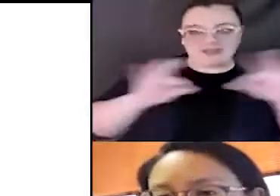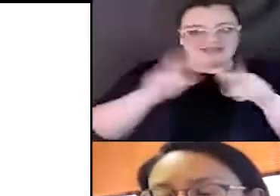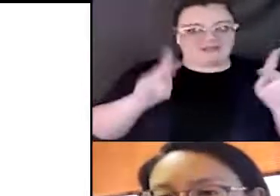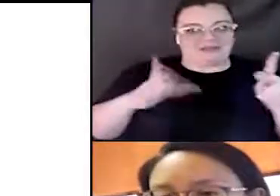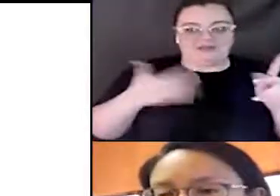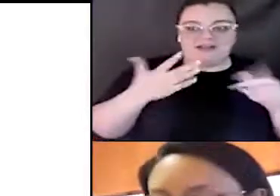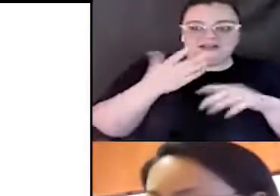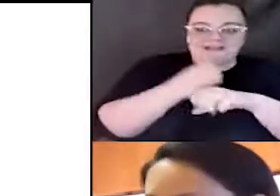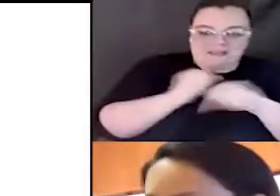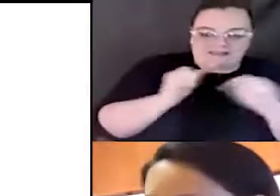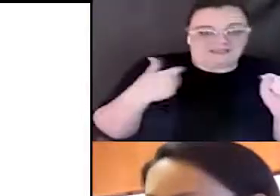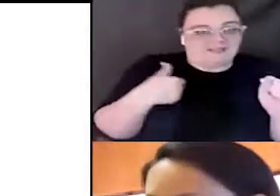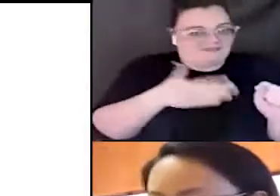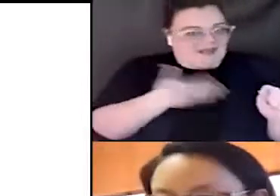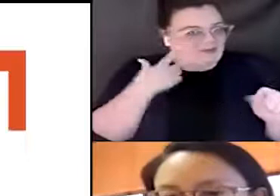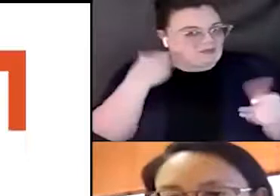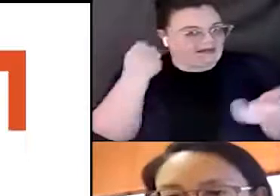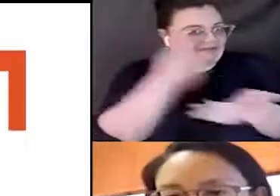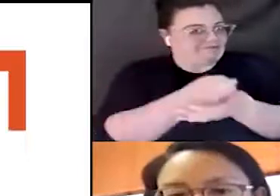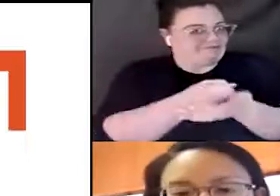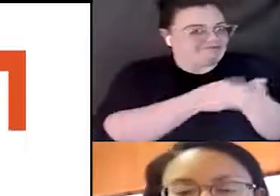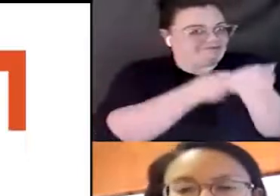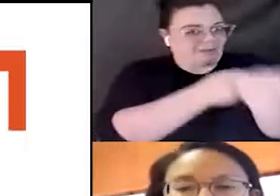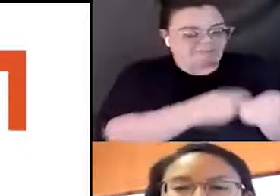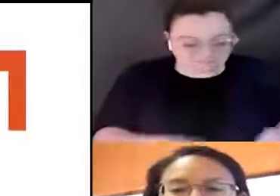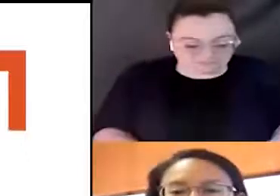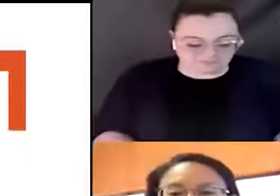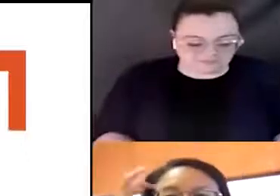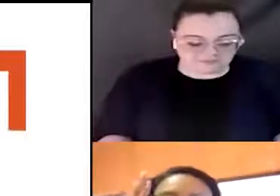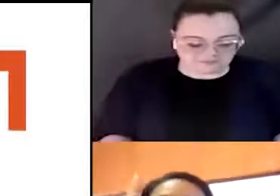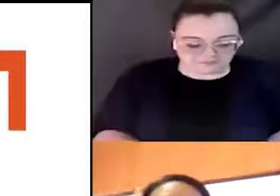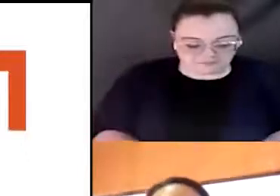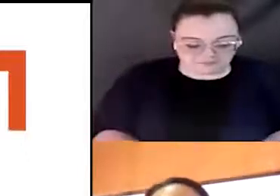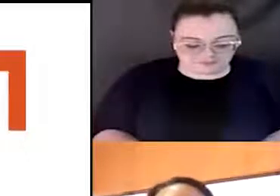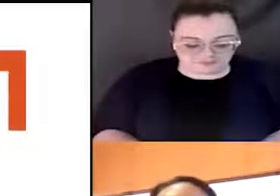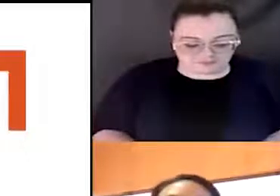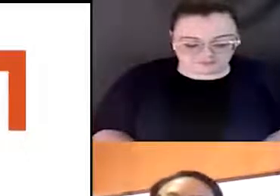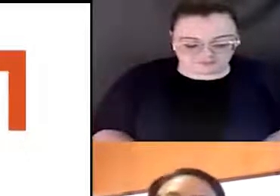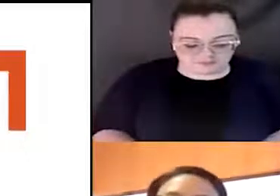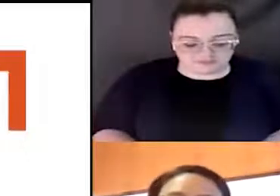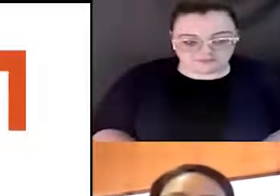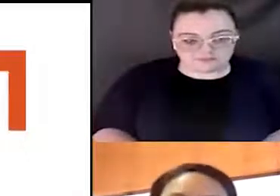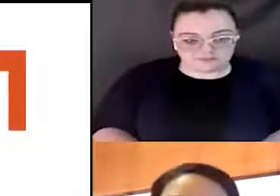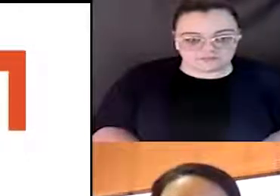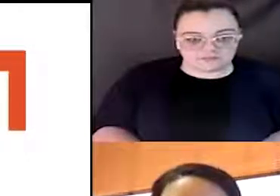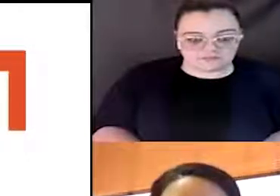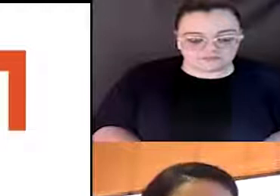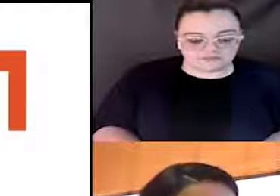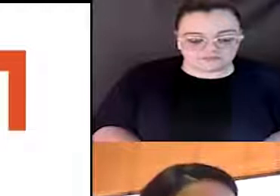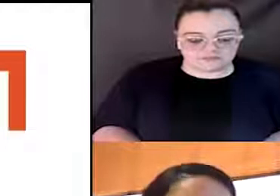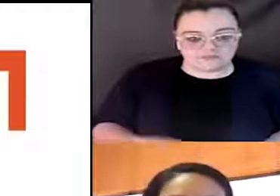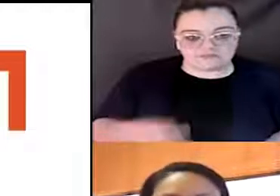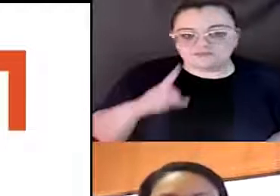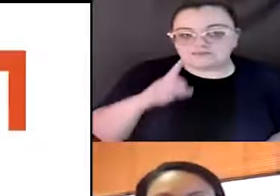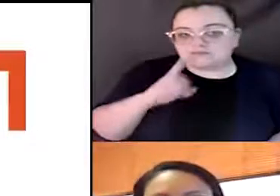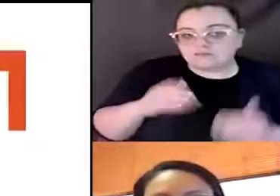and that we can help. That's wonderful. So our next up, we have Community Action Marin and Shut Up Butler.